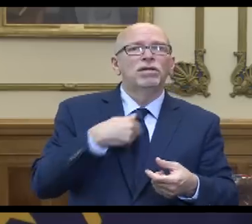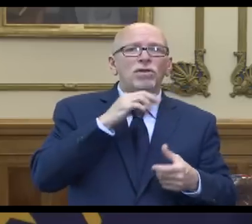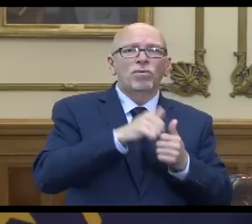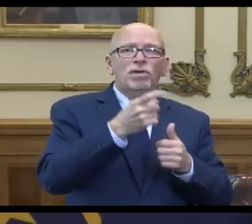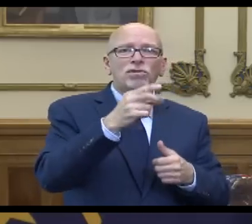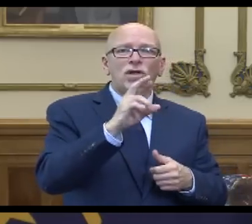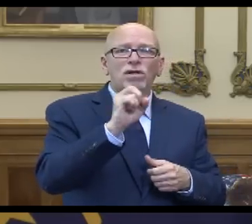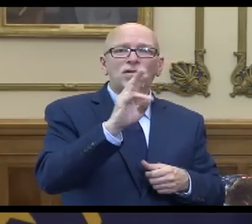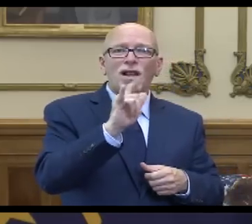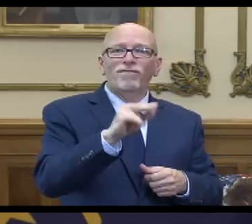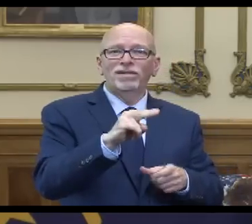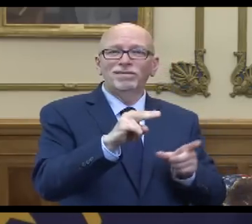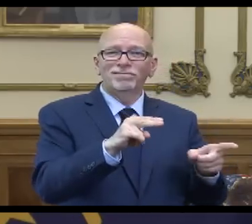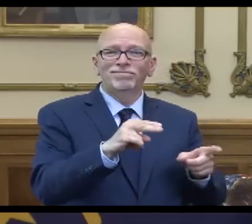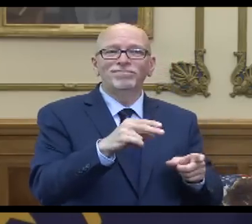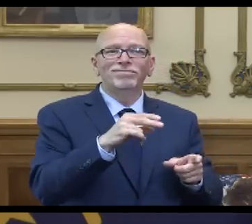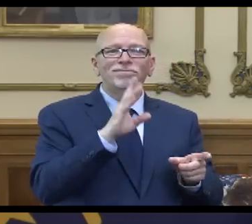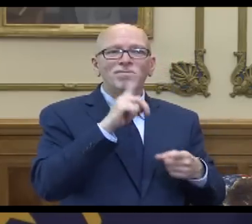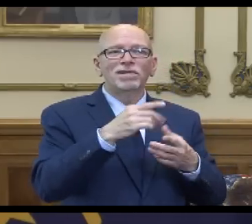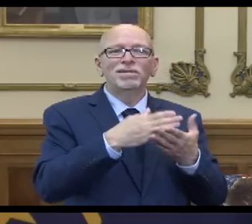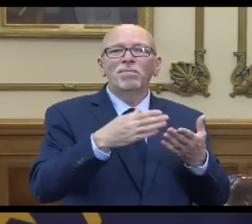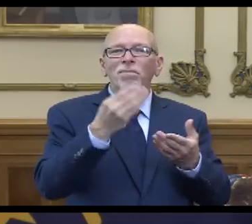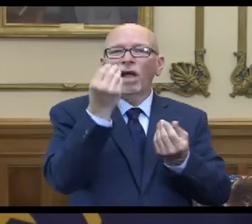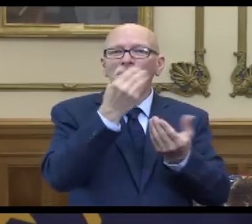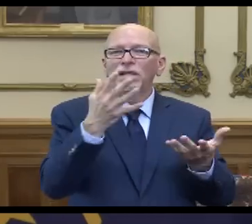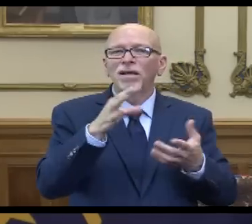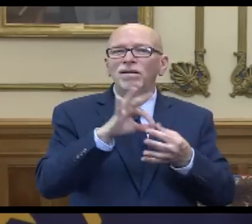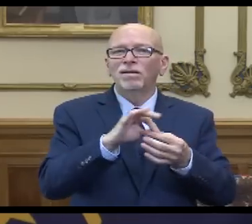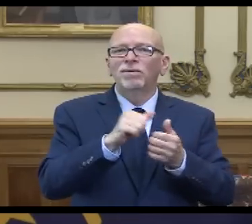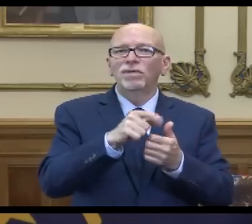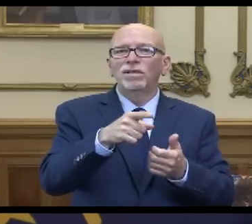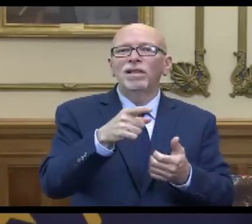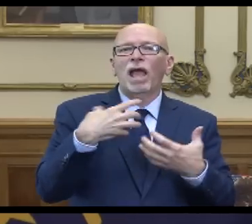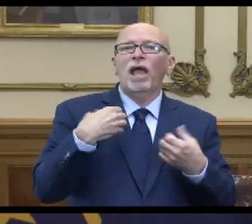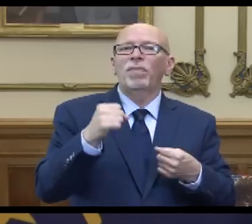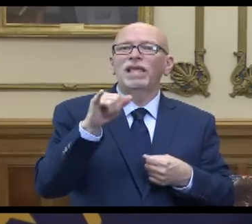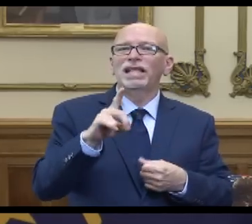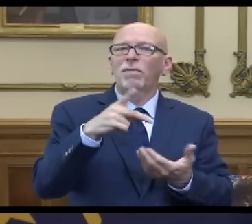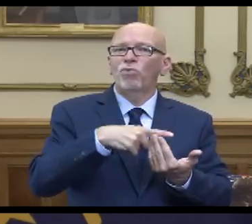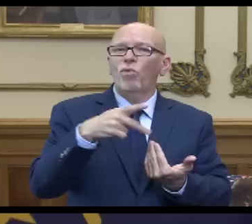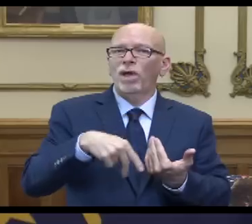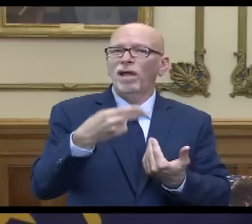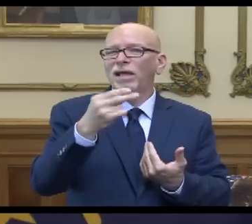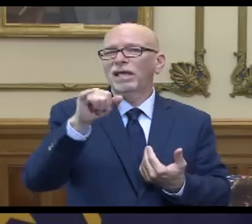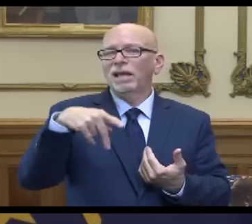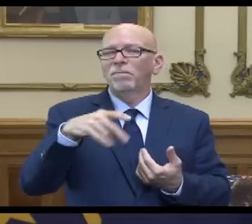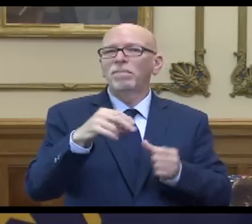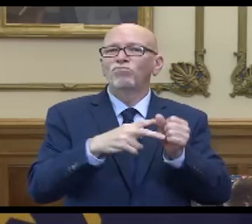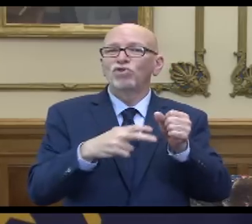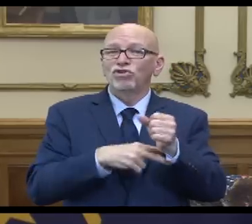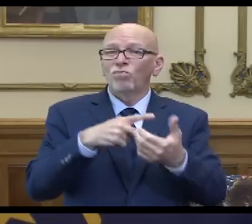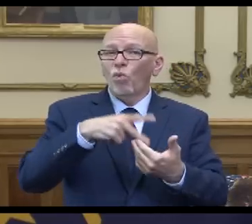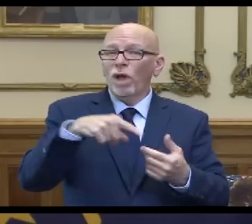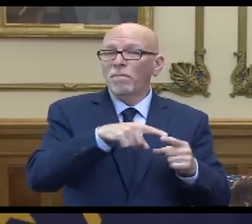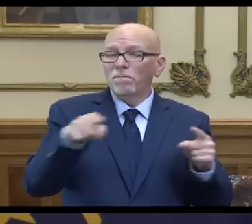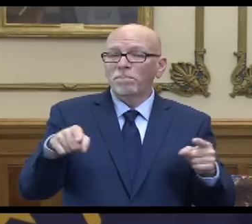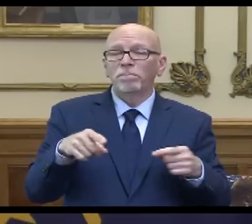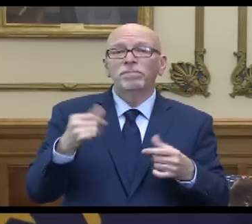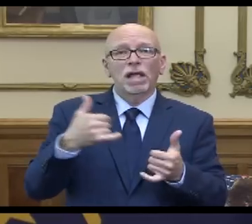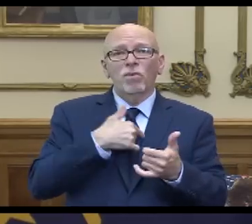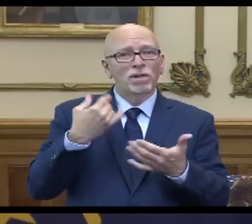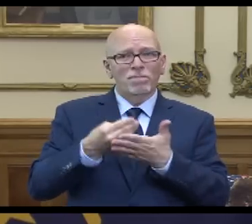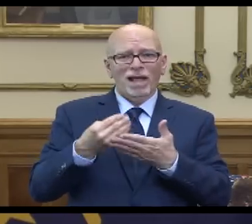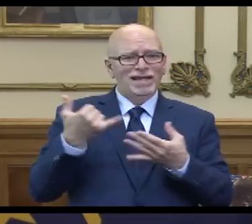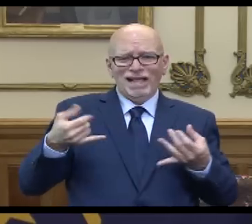Dr. Sullivan, just talked about some updates for the Healthy Indiana program and that bridge program now. We're devoting dollars